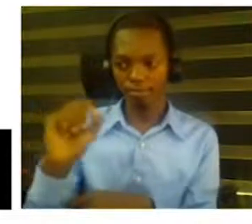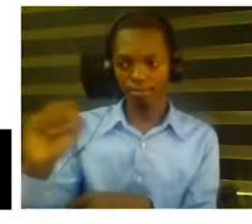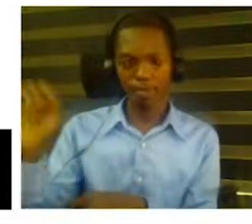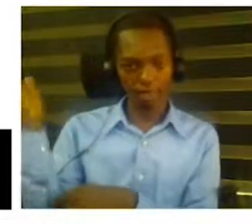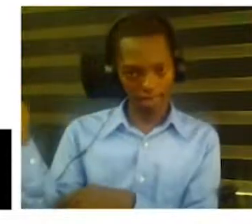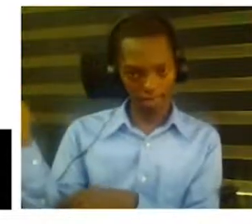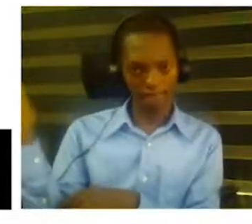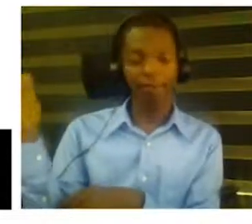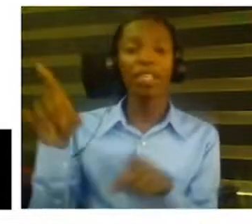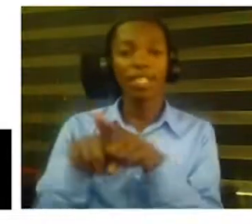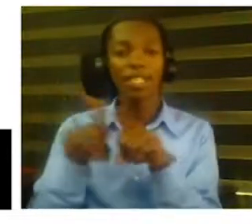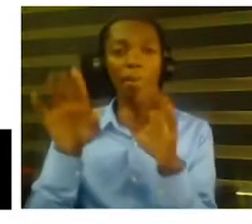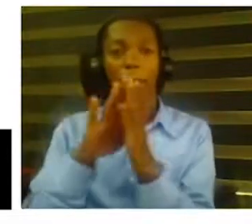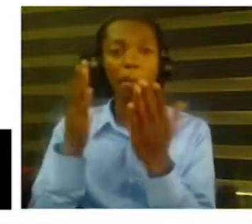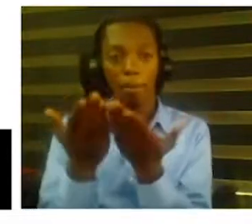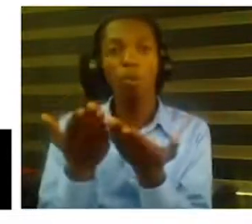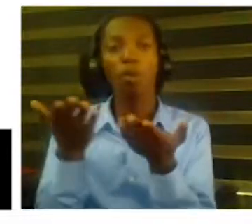available.